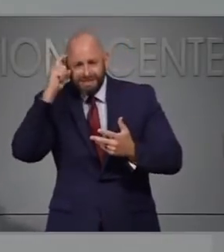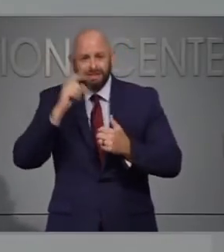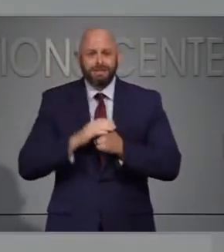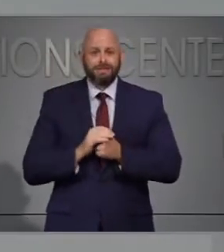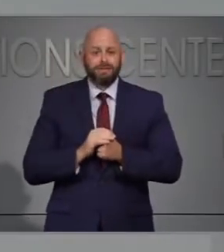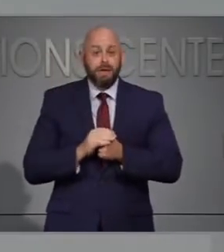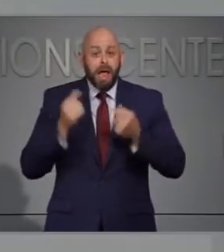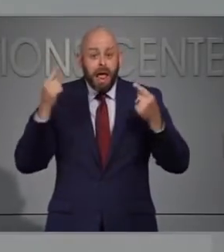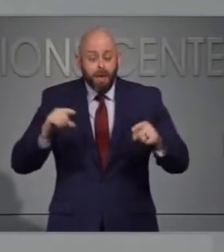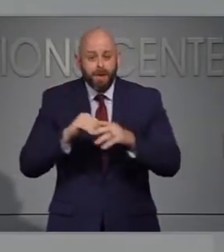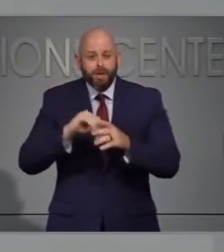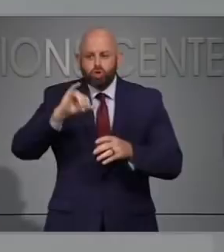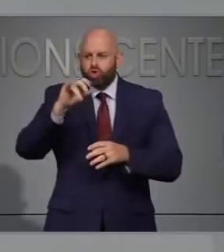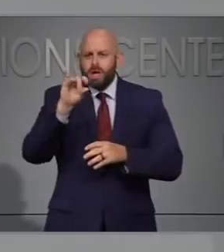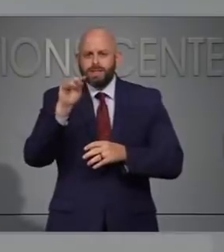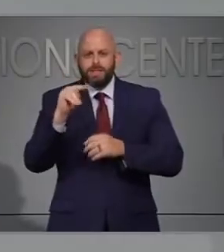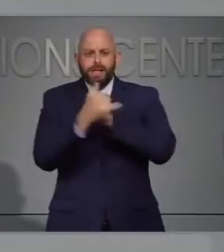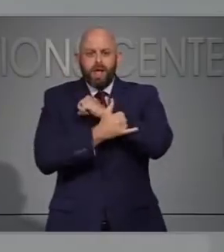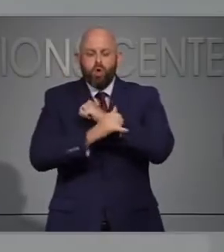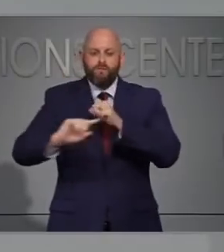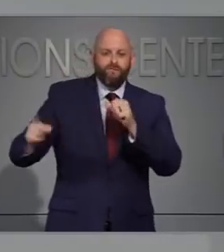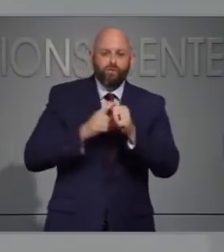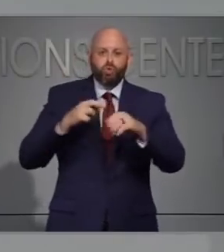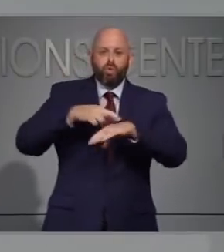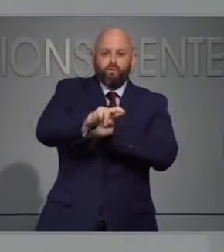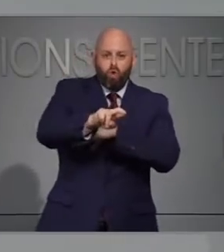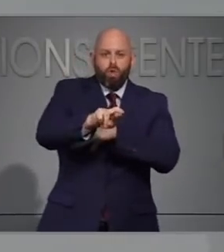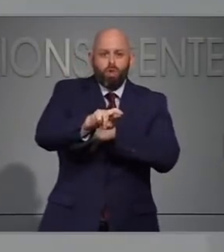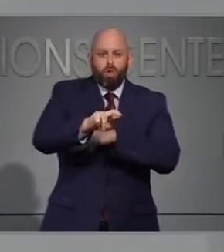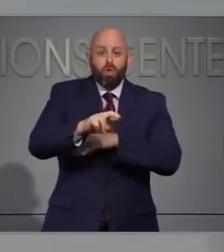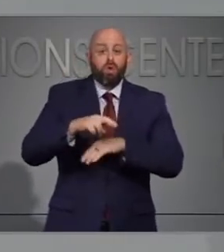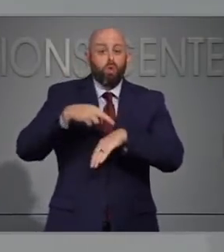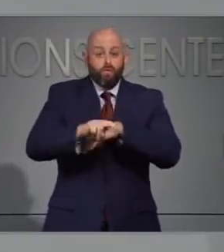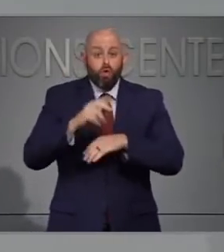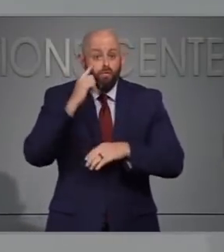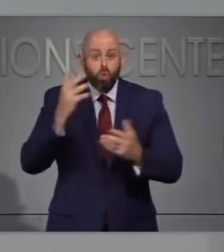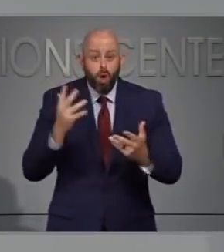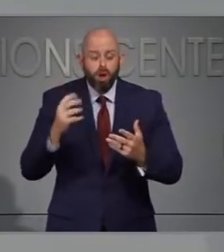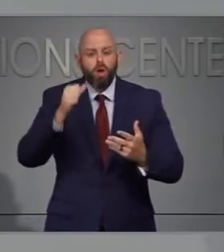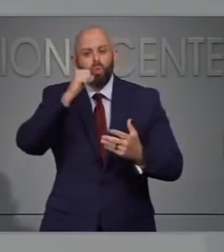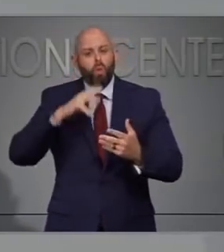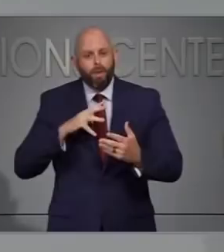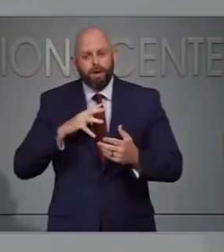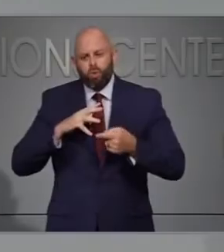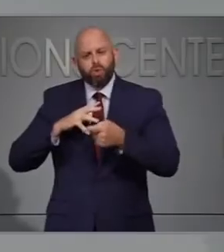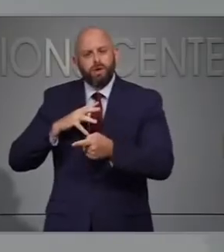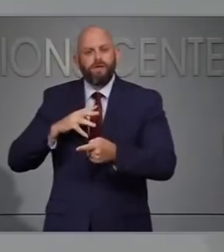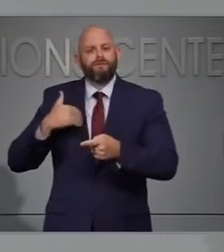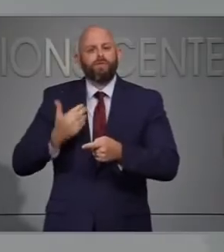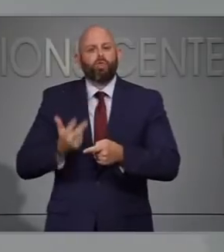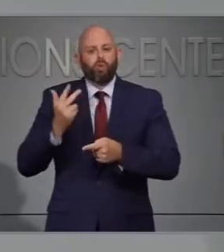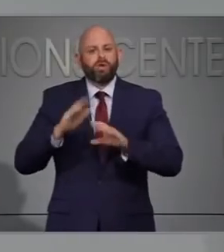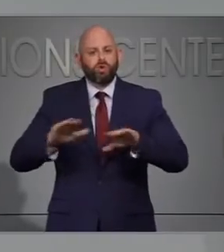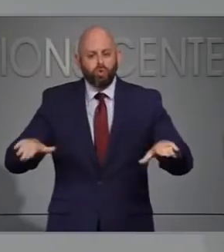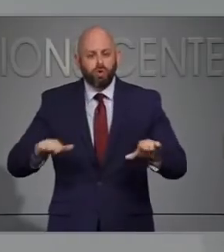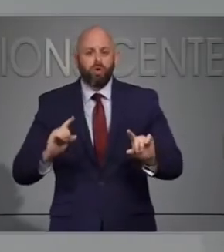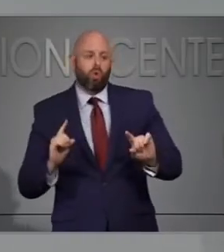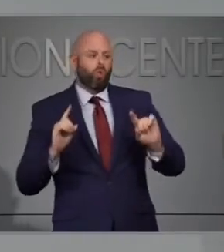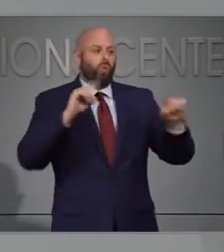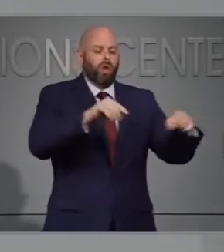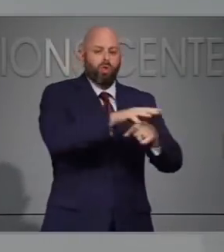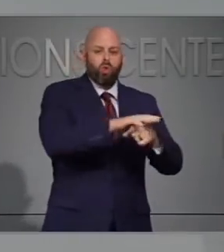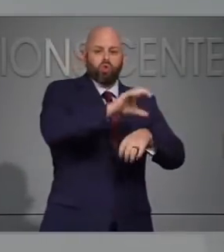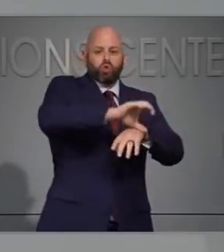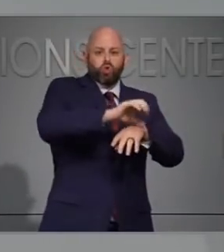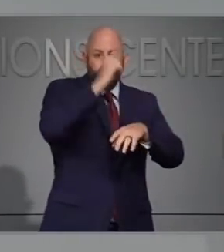we had our very first referral in the Triangle area, a referral for a woman, a mother of 3, who went to a local church for prayer